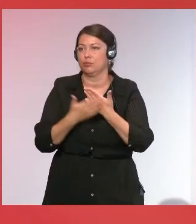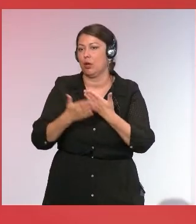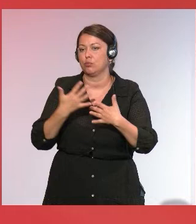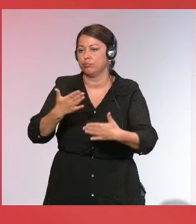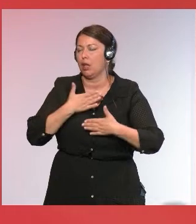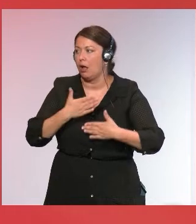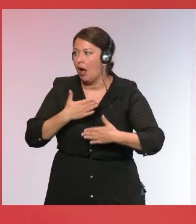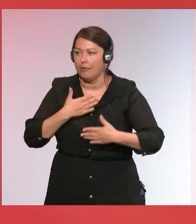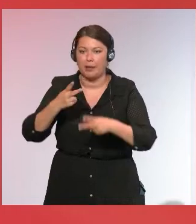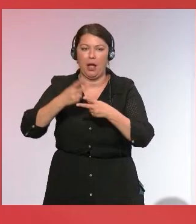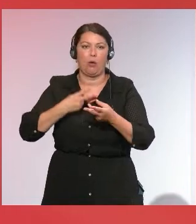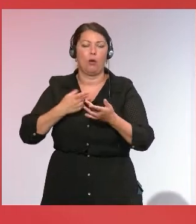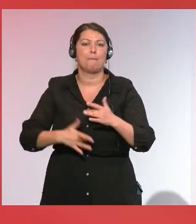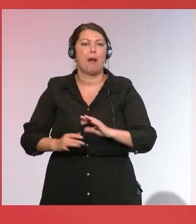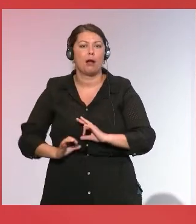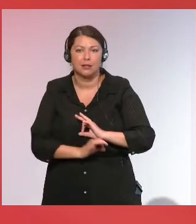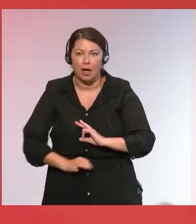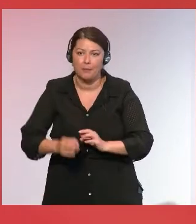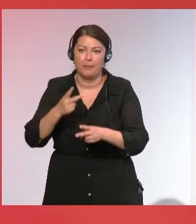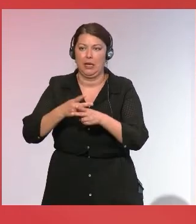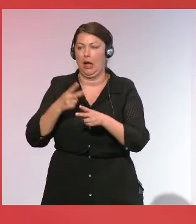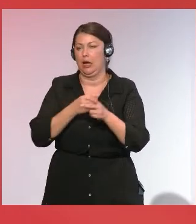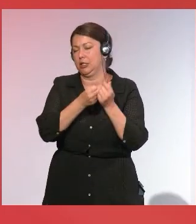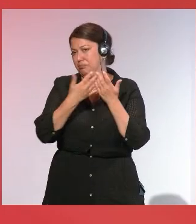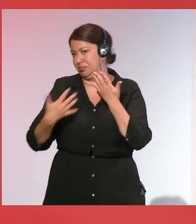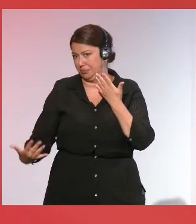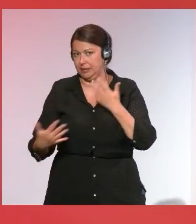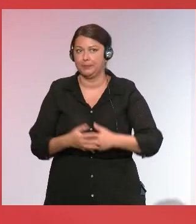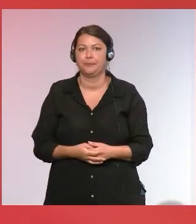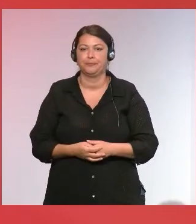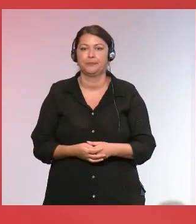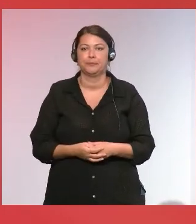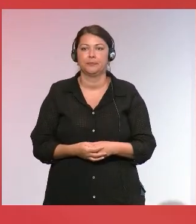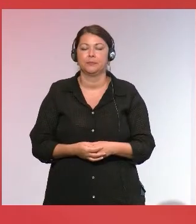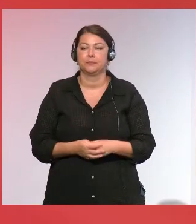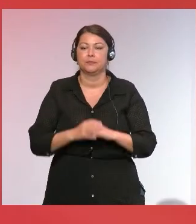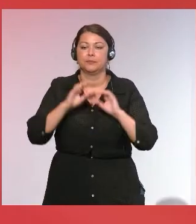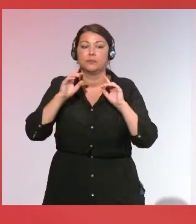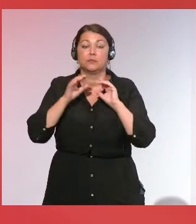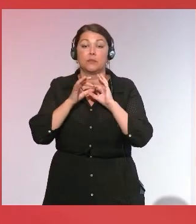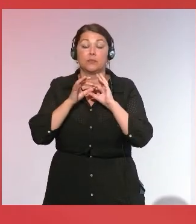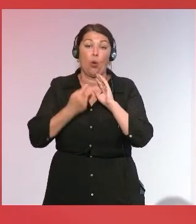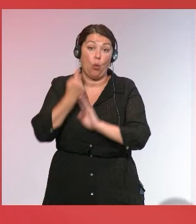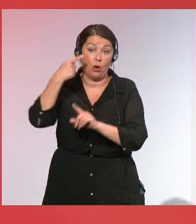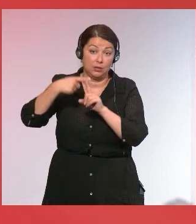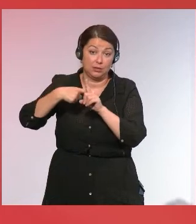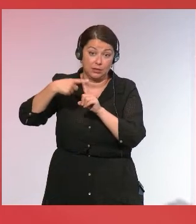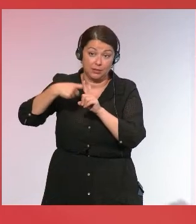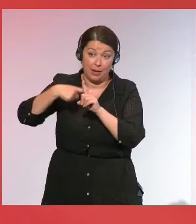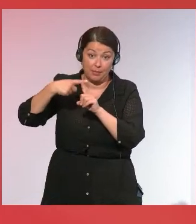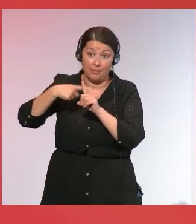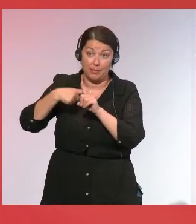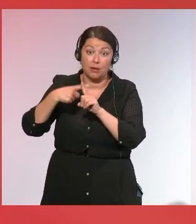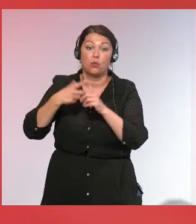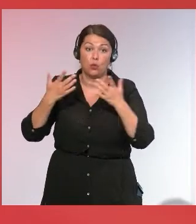Also, higher temperatures is not not exactly an extreme weather event, but I include it because that's something that we see a lot in our countries. Due to